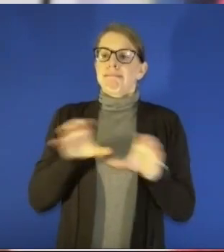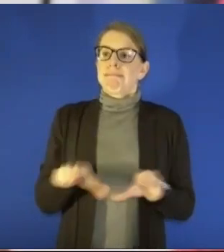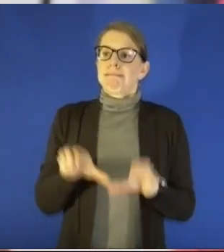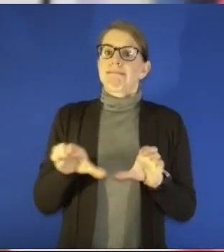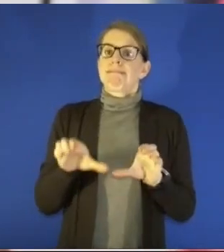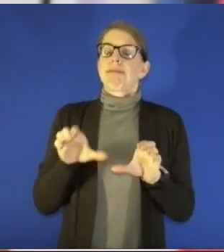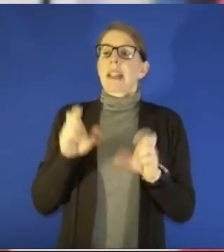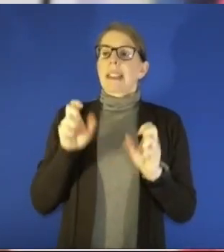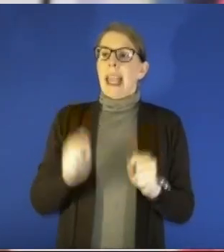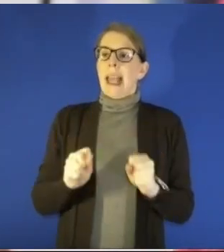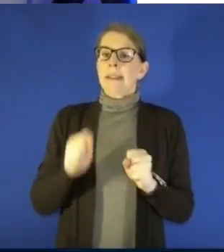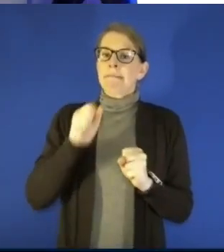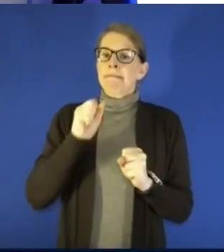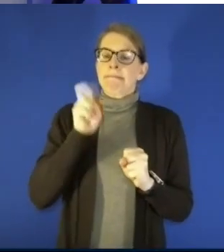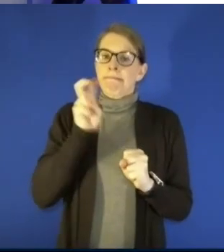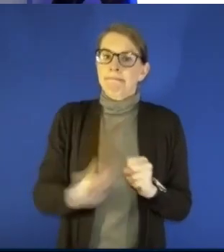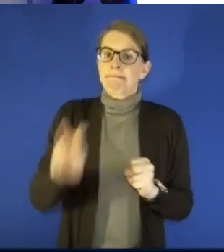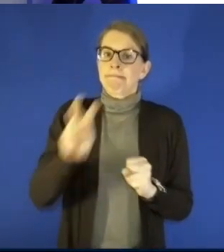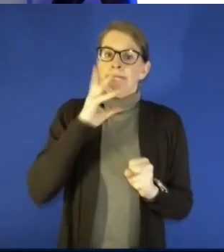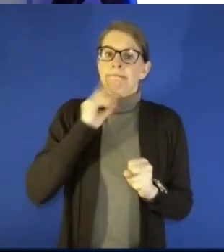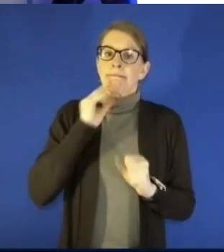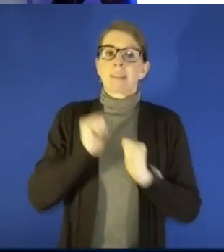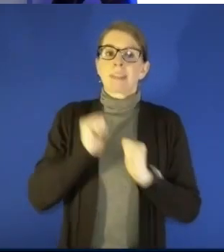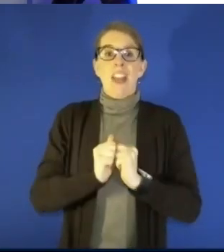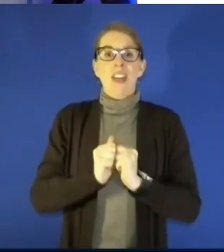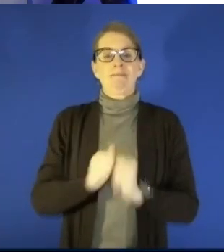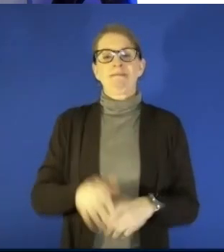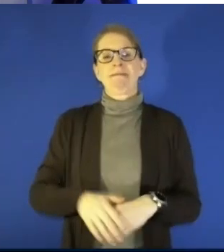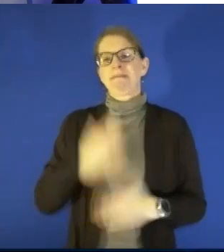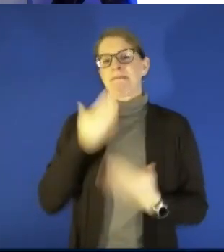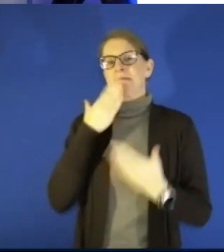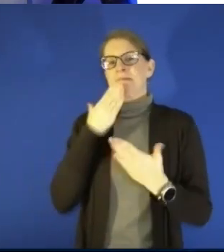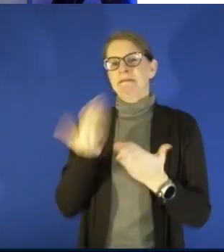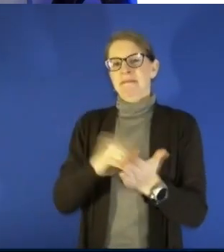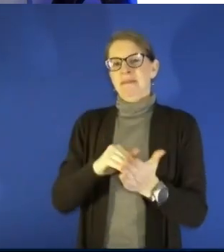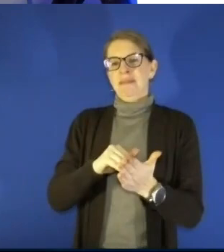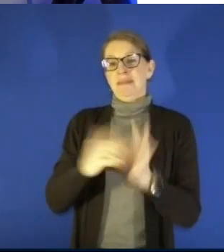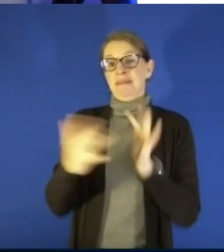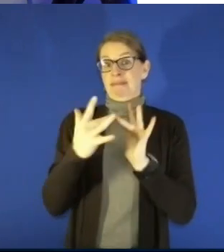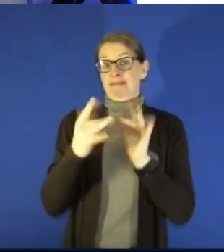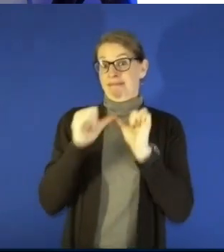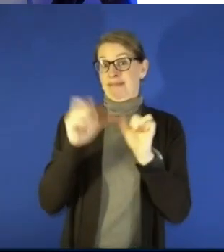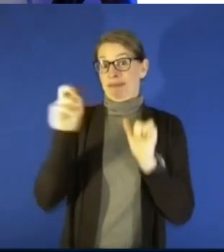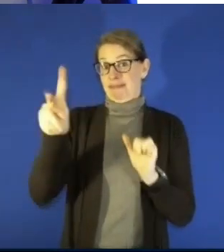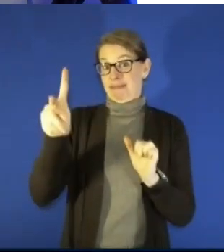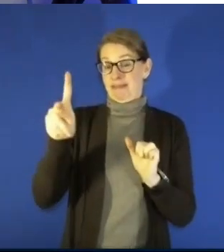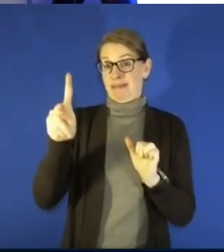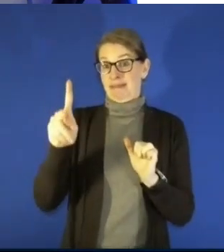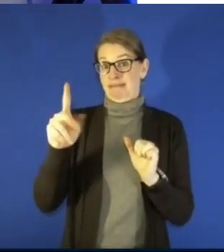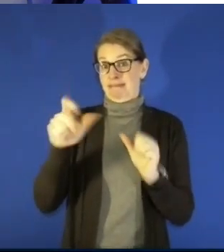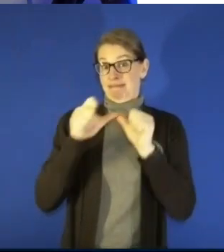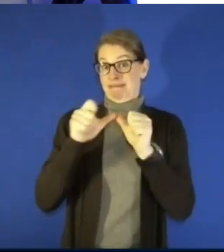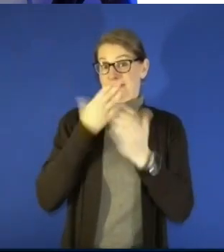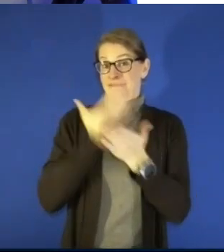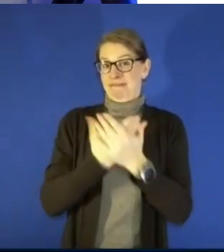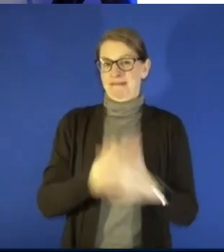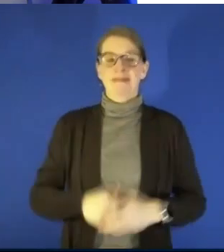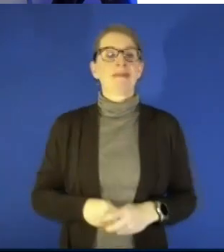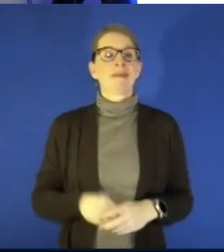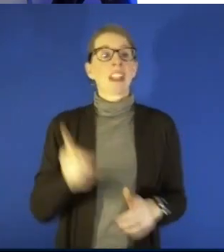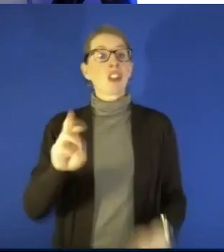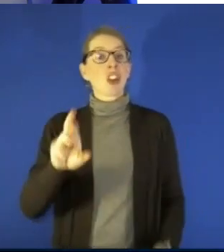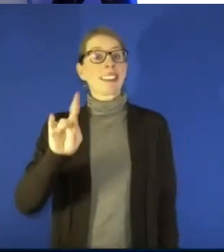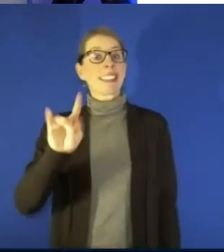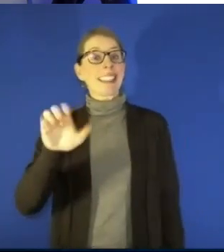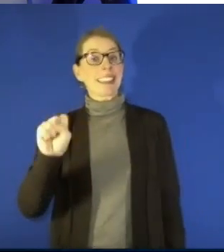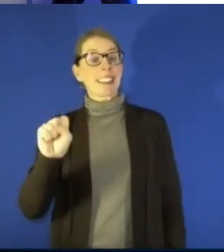journey together. Thank you again. Stay in touch, okay, Stephanie, and be well. Okay. All right, Dr. Stites. Dr. Stites,